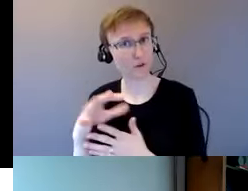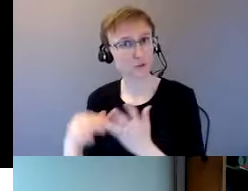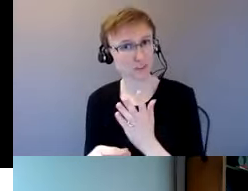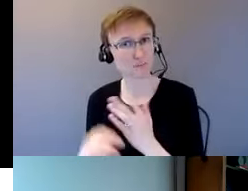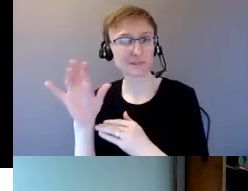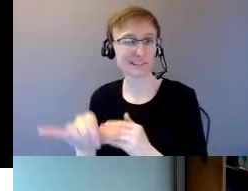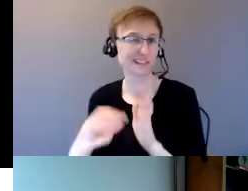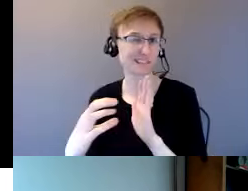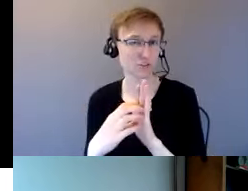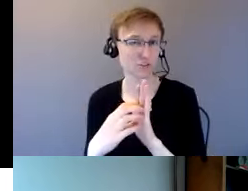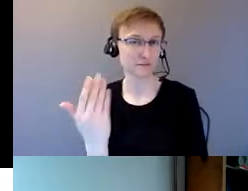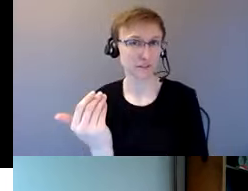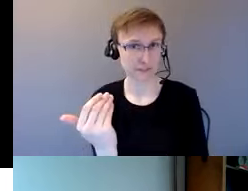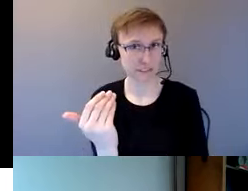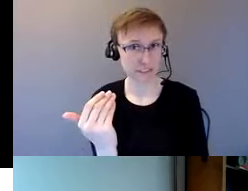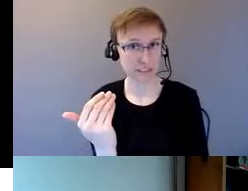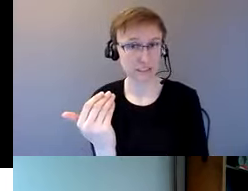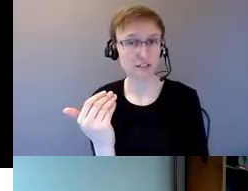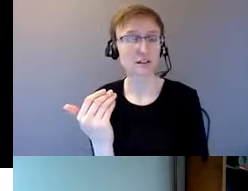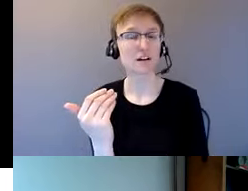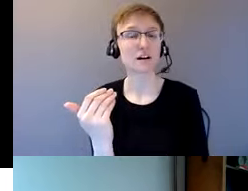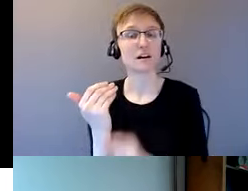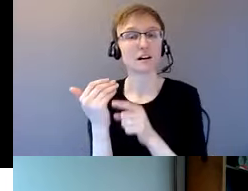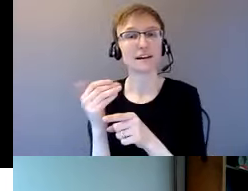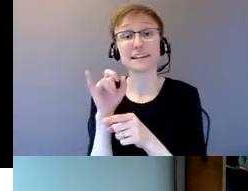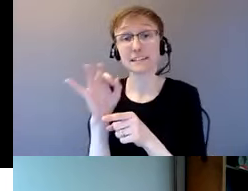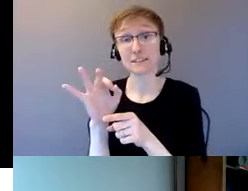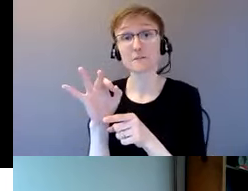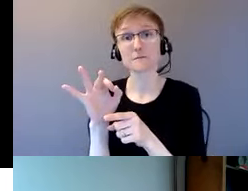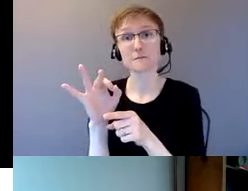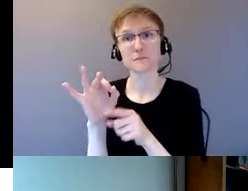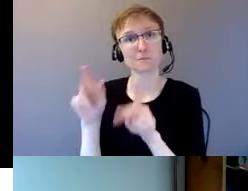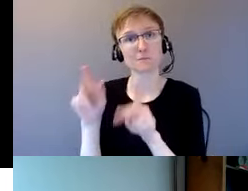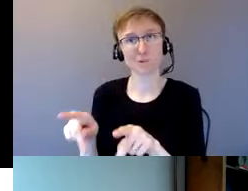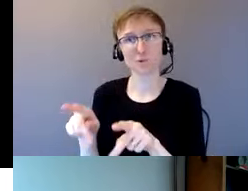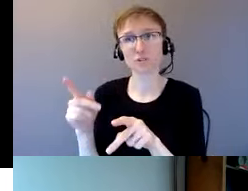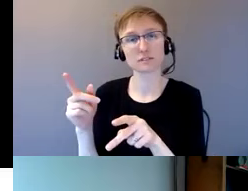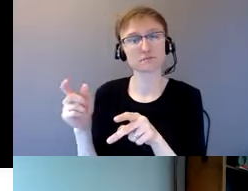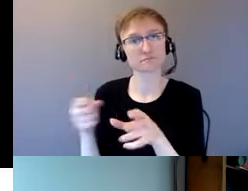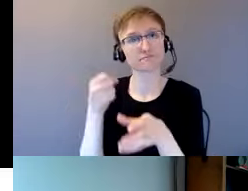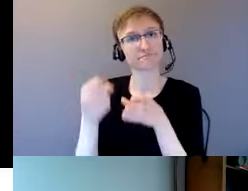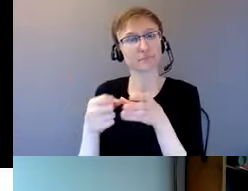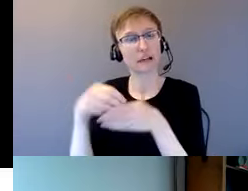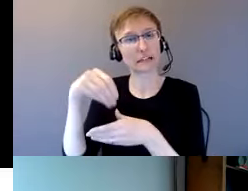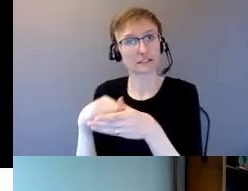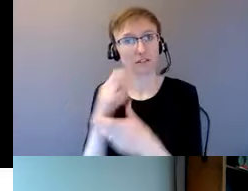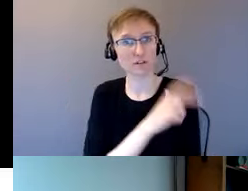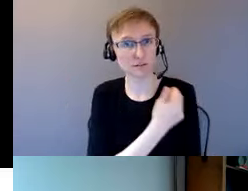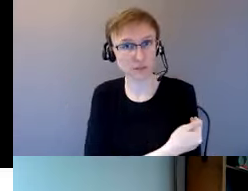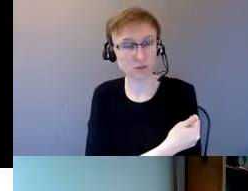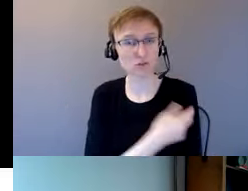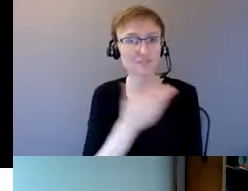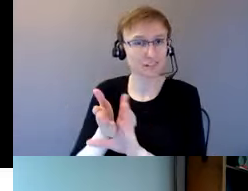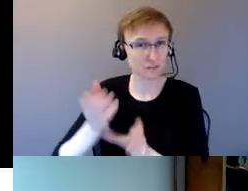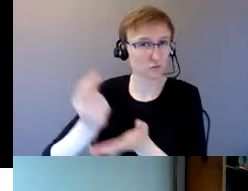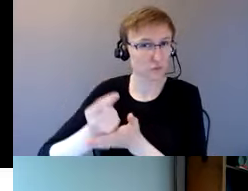Section 15 assessment. And that's when somebody's an inpatient in a psychiatric facility or in a hospital for treatment